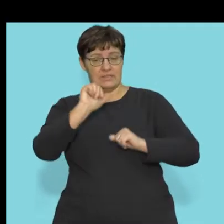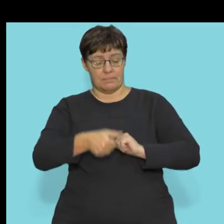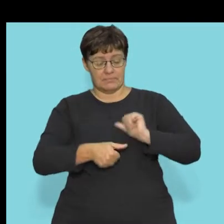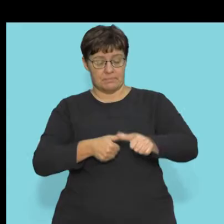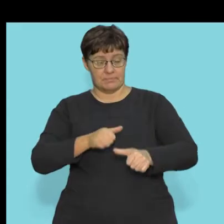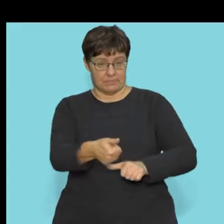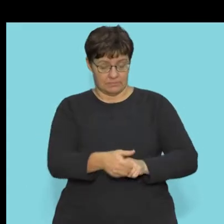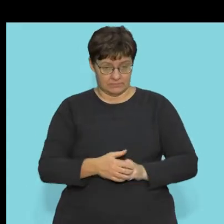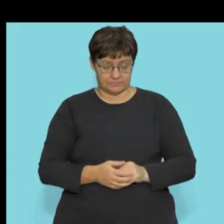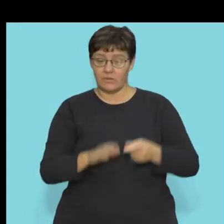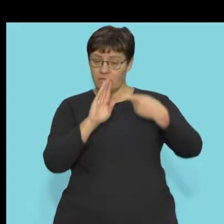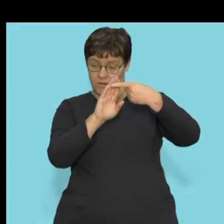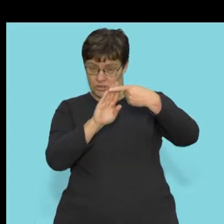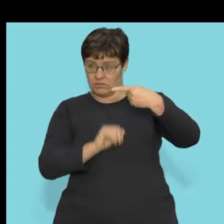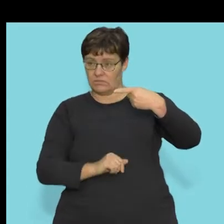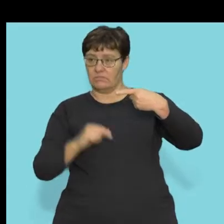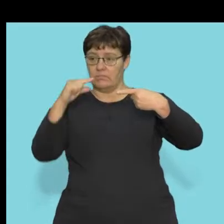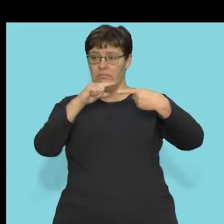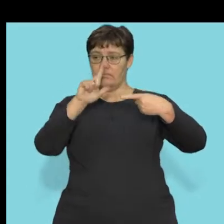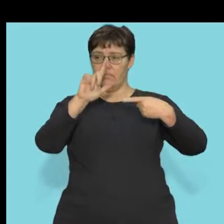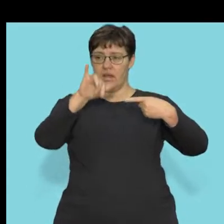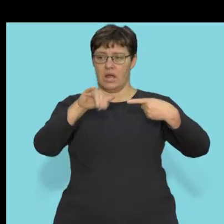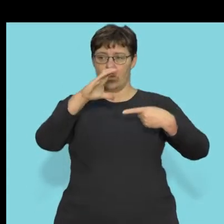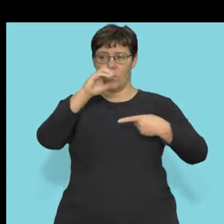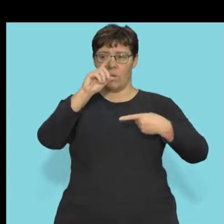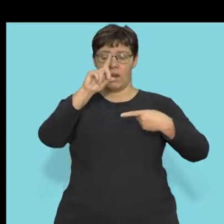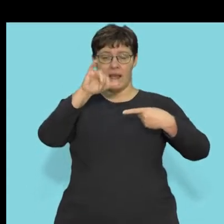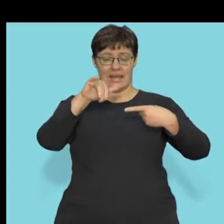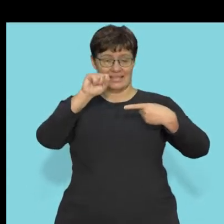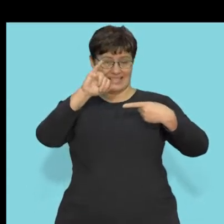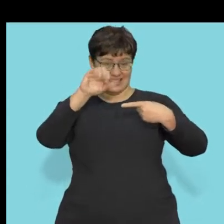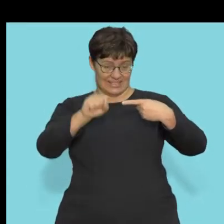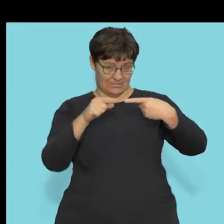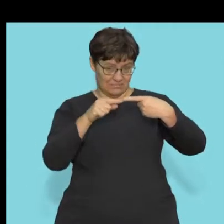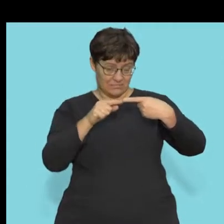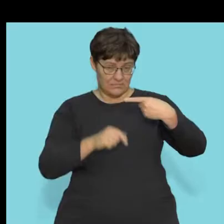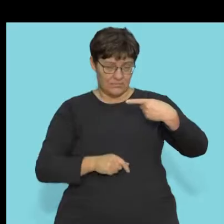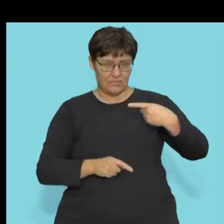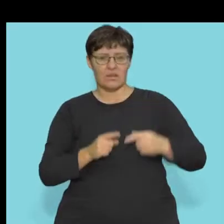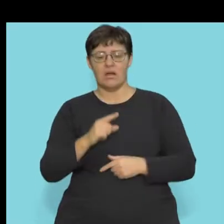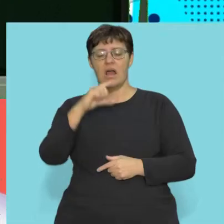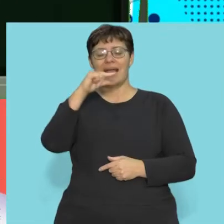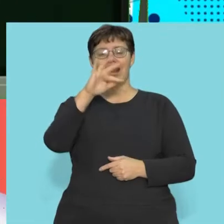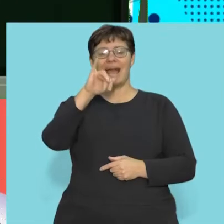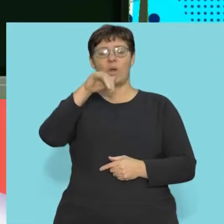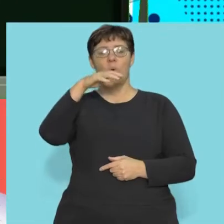stages. The first step is called glycolysis. I often try and emphasize this by saying